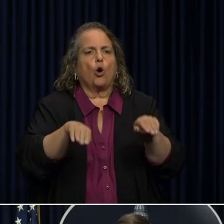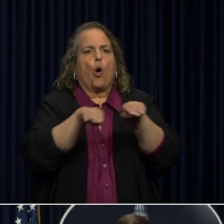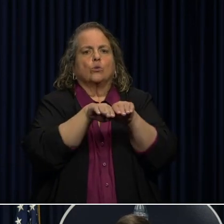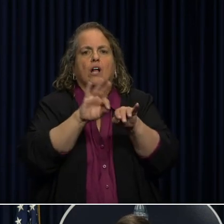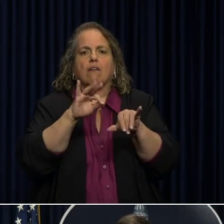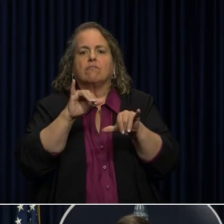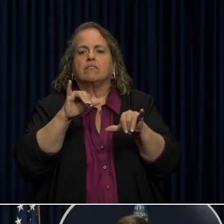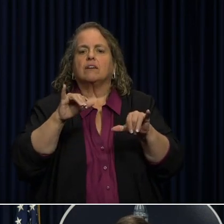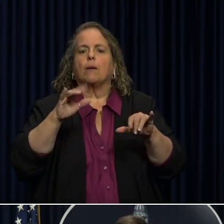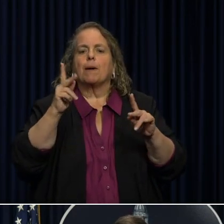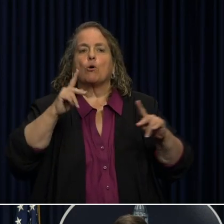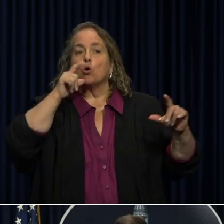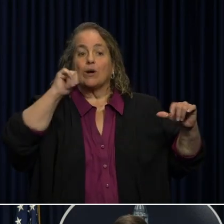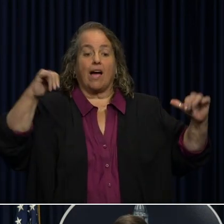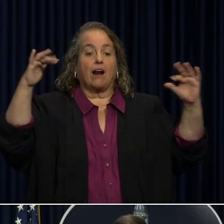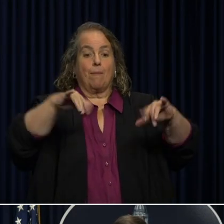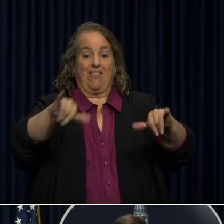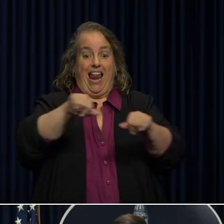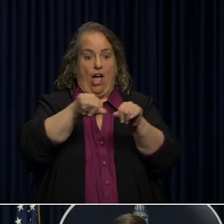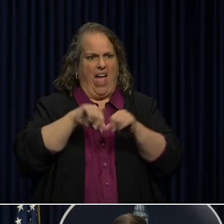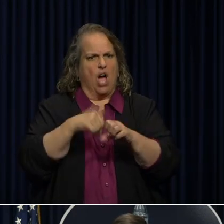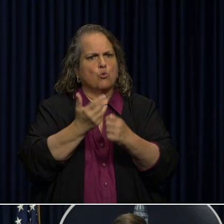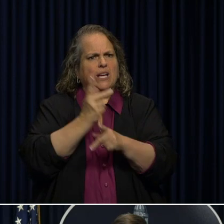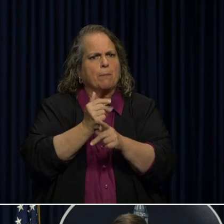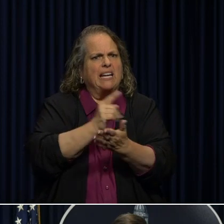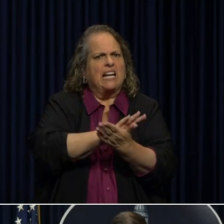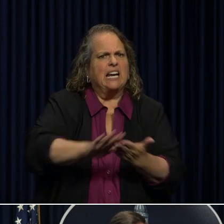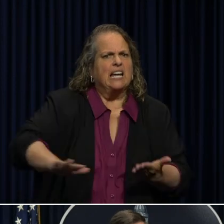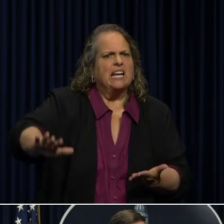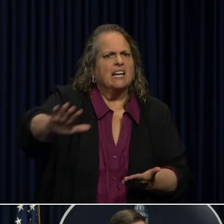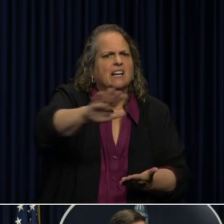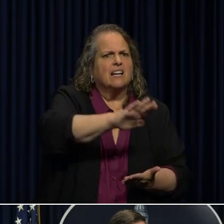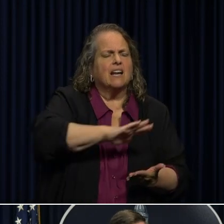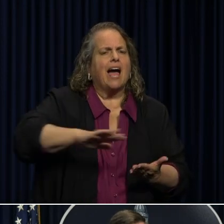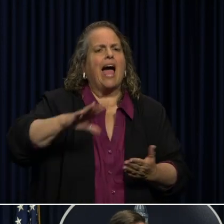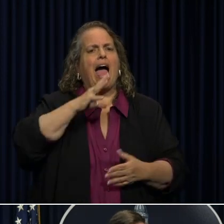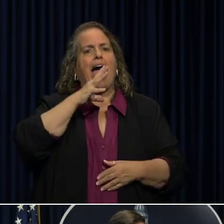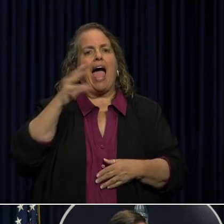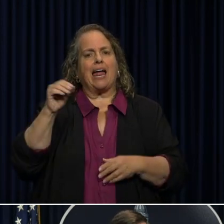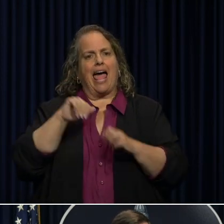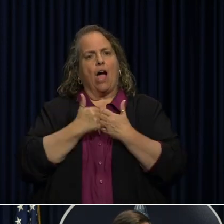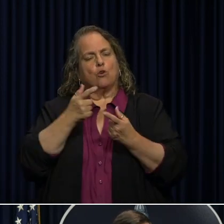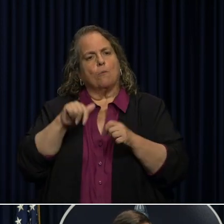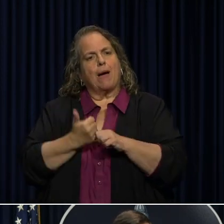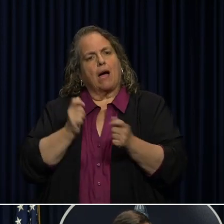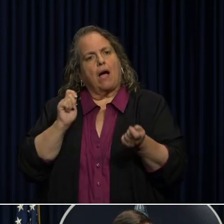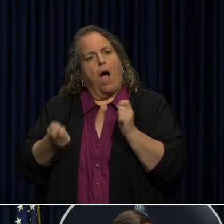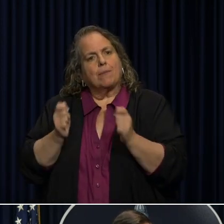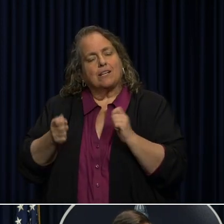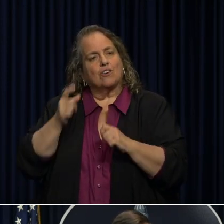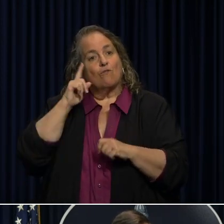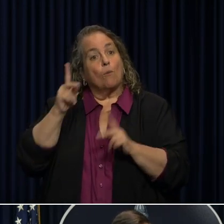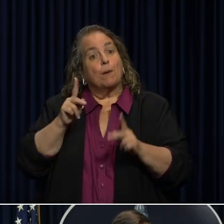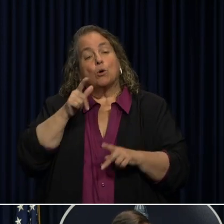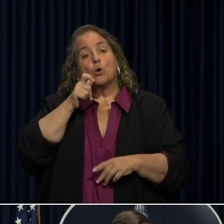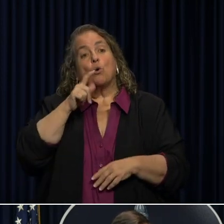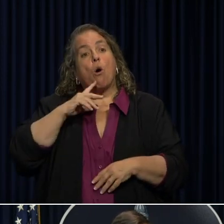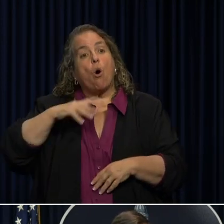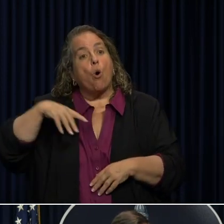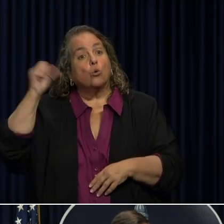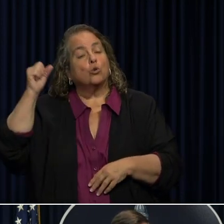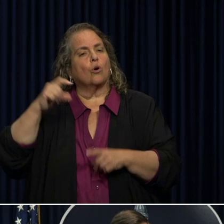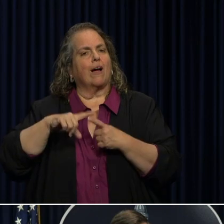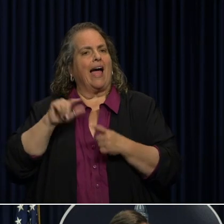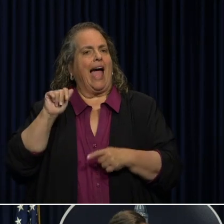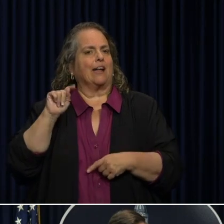of travel, phased return, and accommodations for at-risk population. I'm going to ask my Chief of Staff, Latasha Buckner,